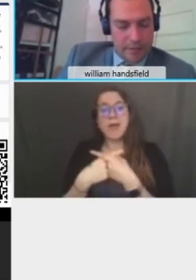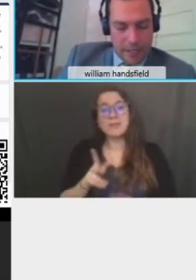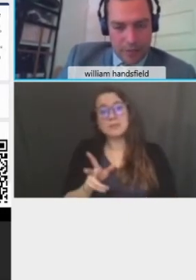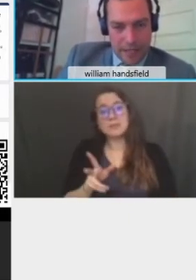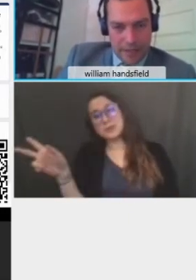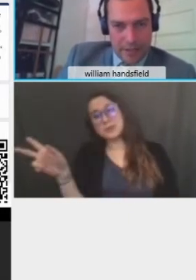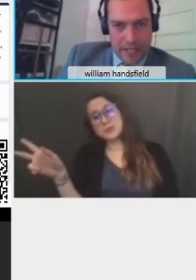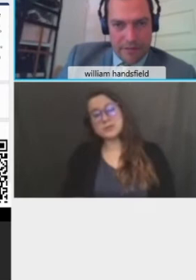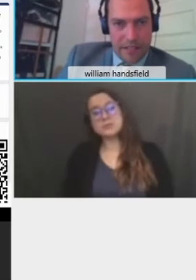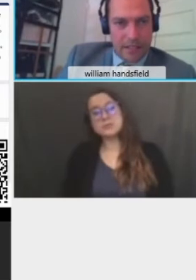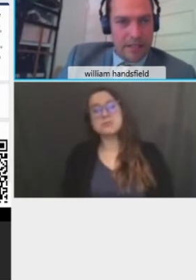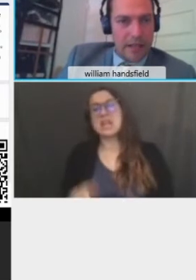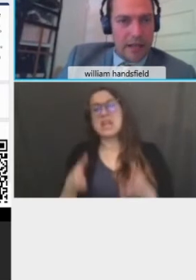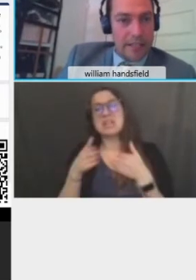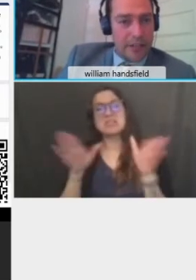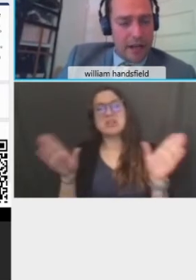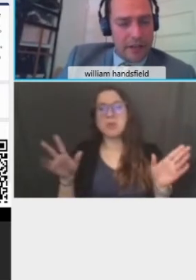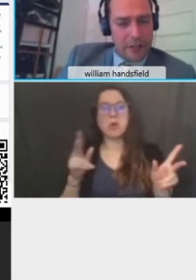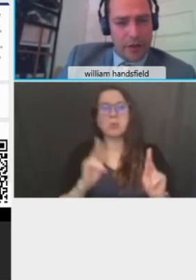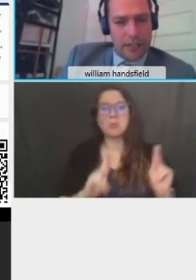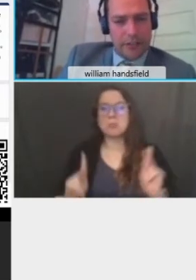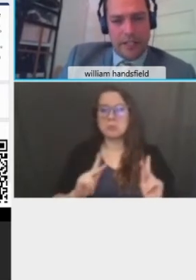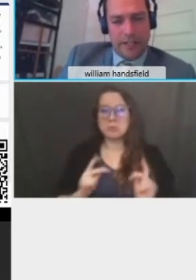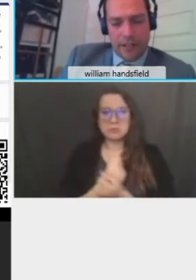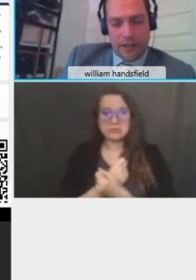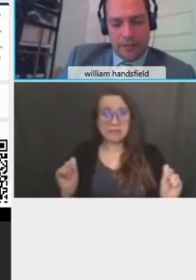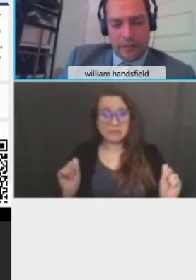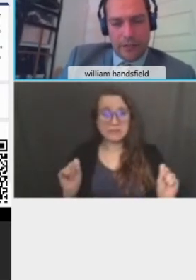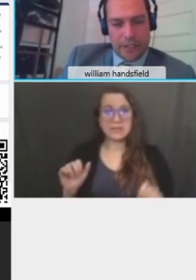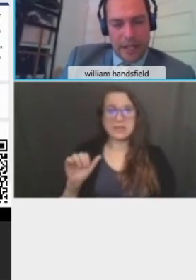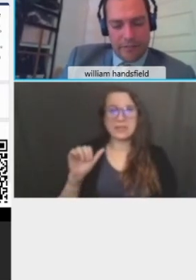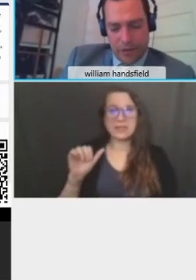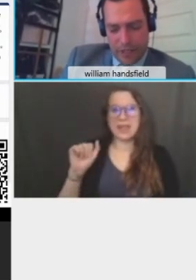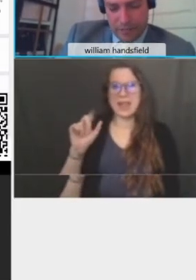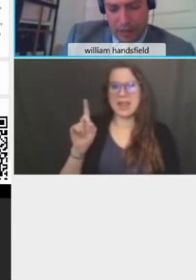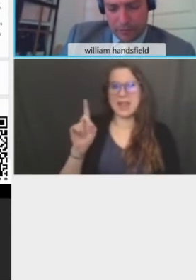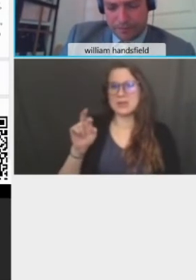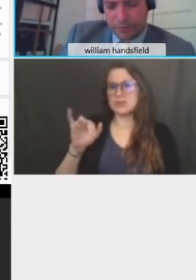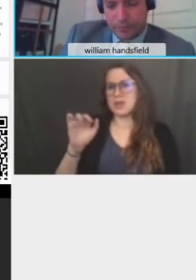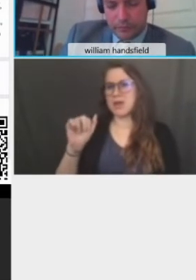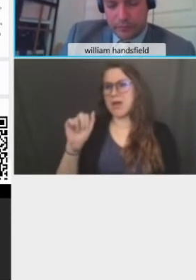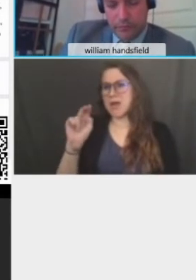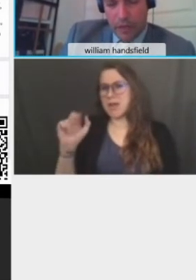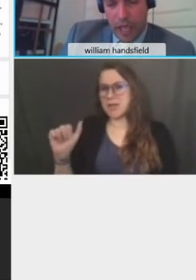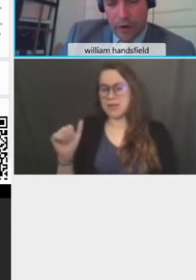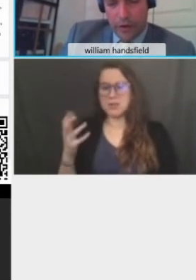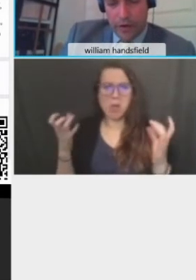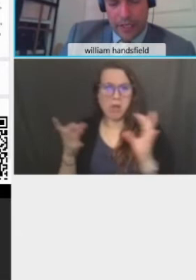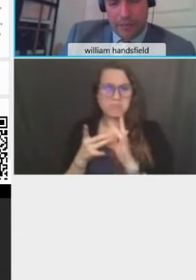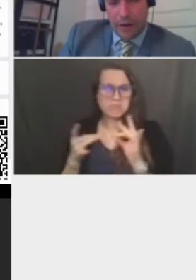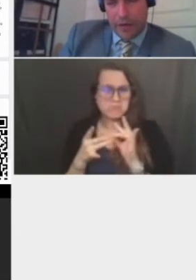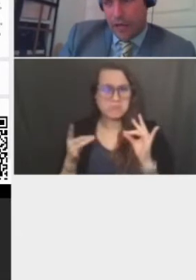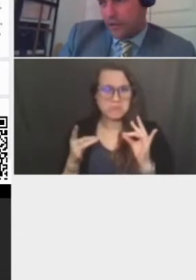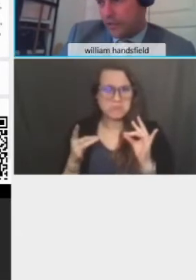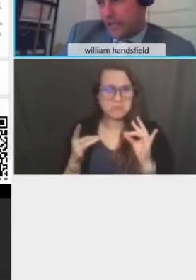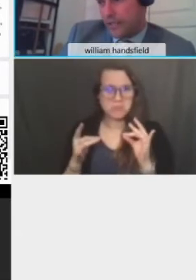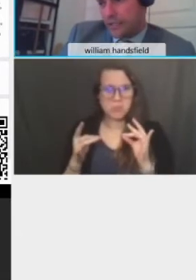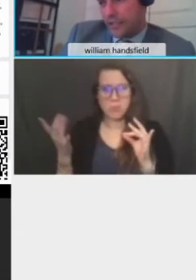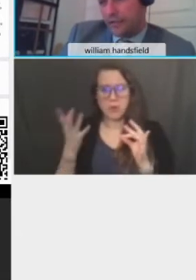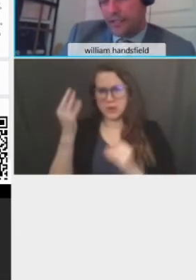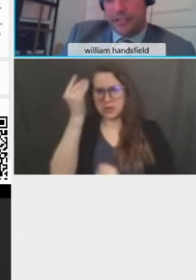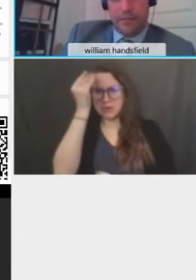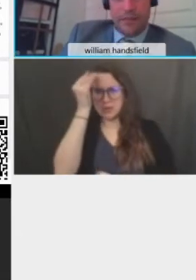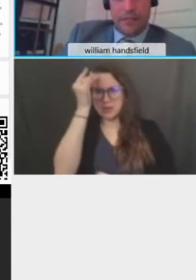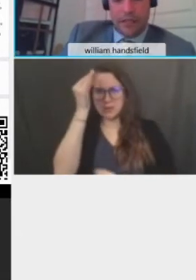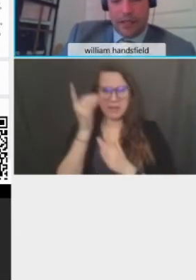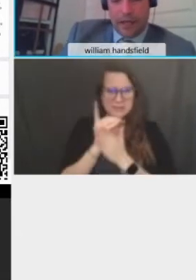and just general pedestrian safety. Adriana, do you want to try to just say a few things about how you're thinking about and how you're designing